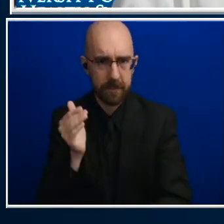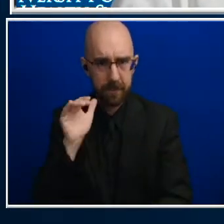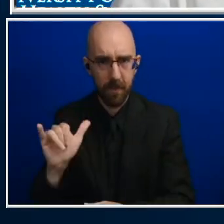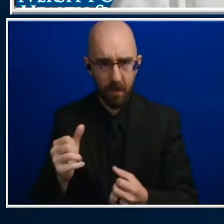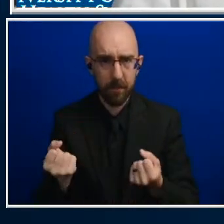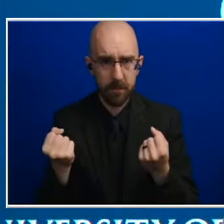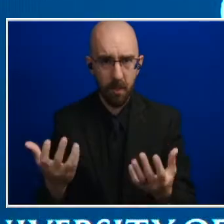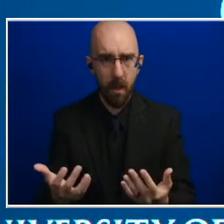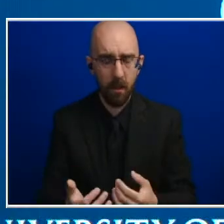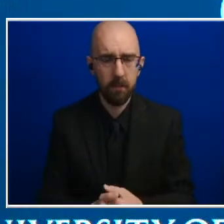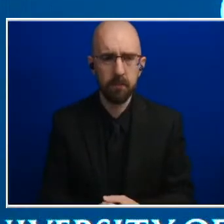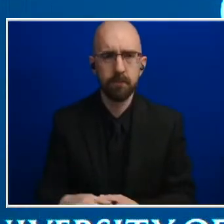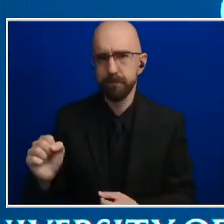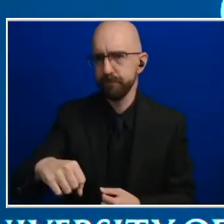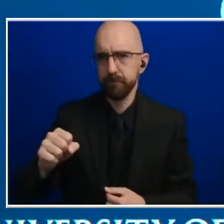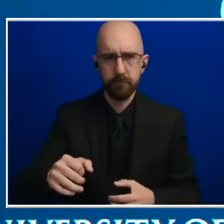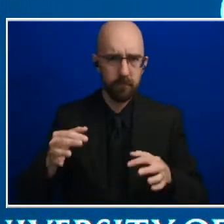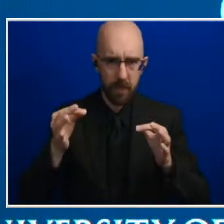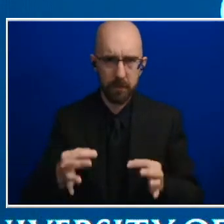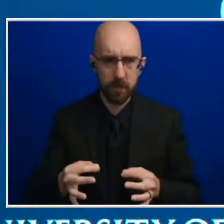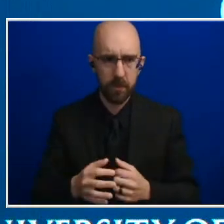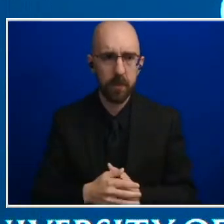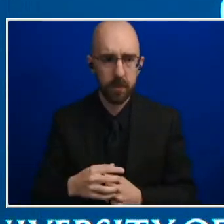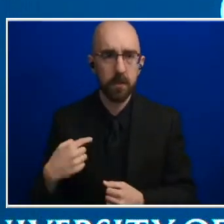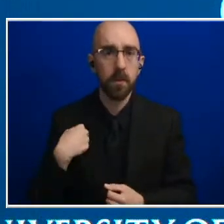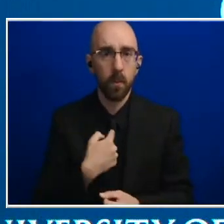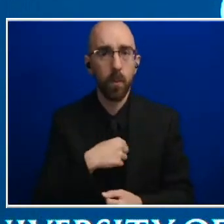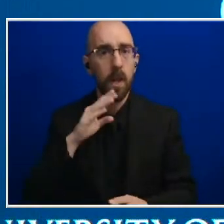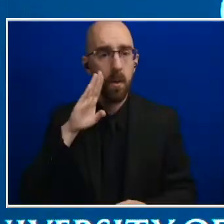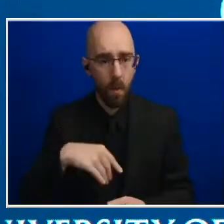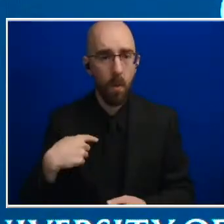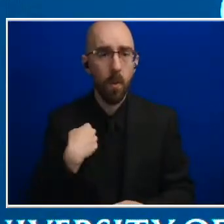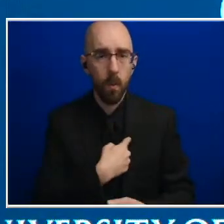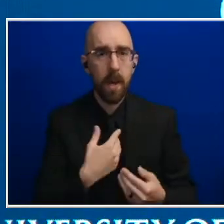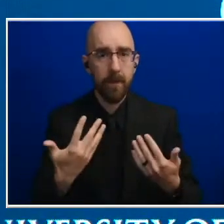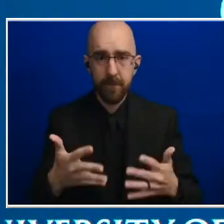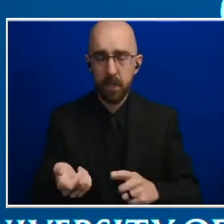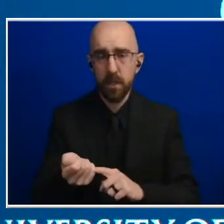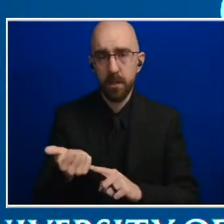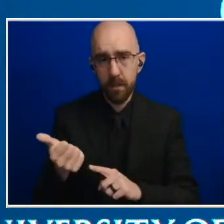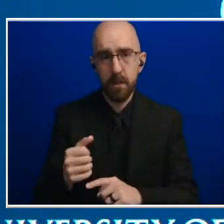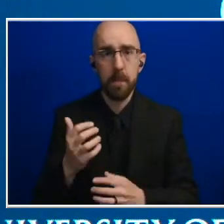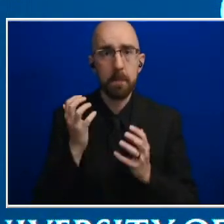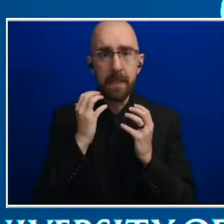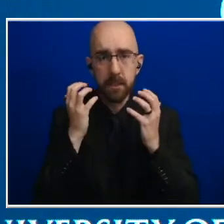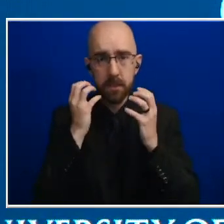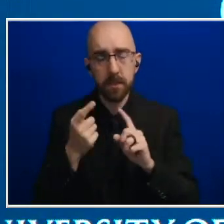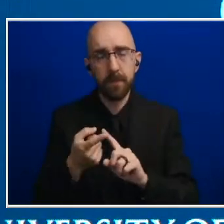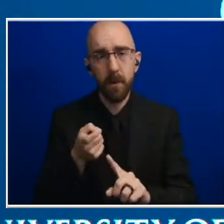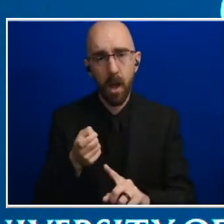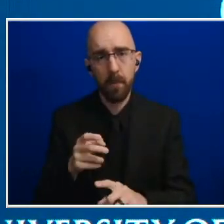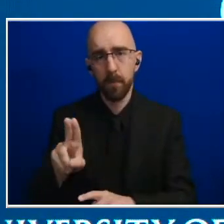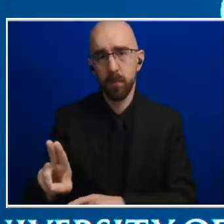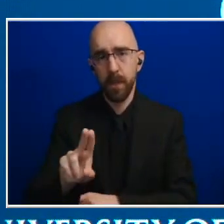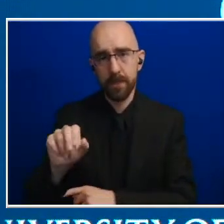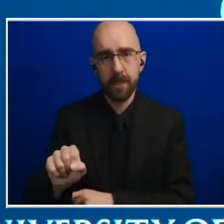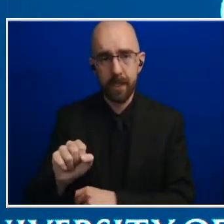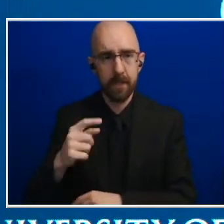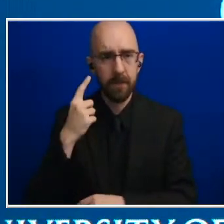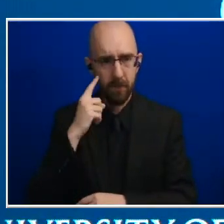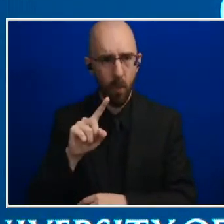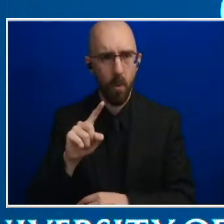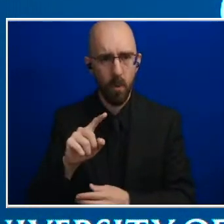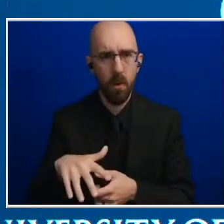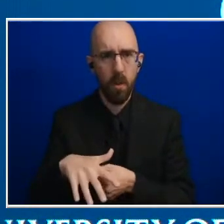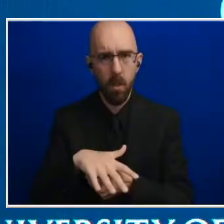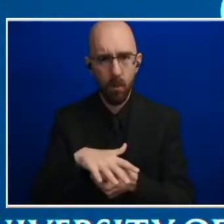yeah, absolutely. So we know that we have eliminated measles from the United States for local and